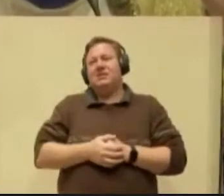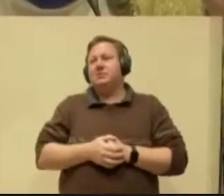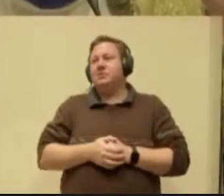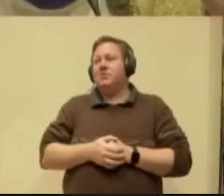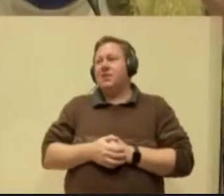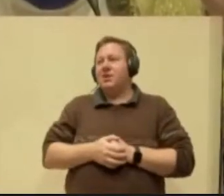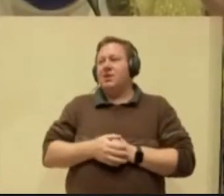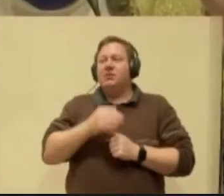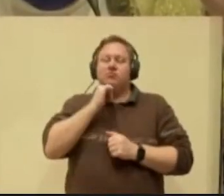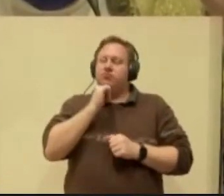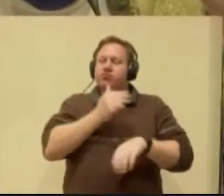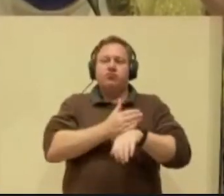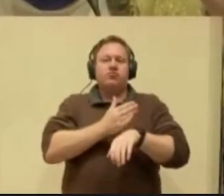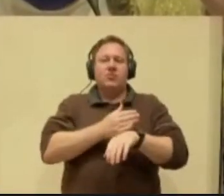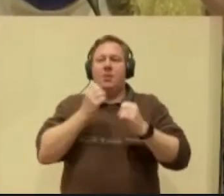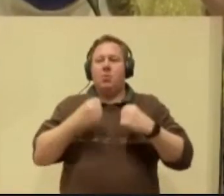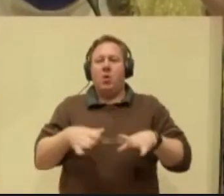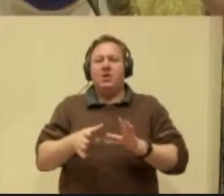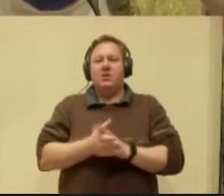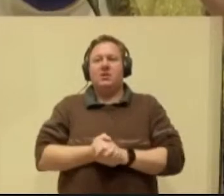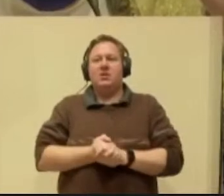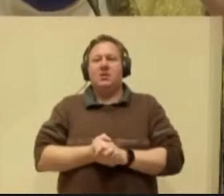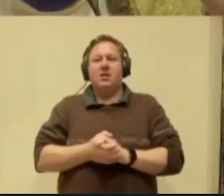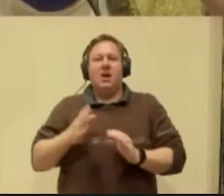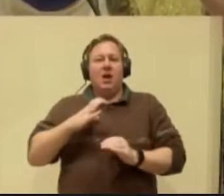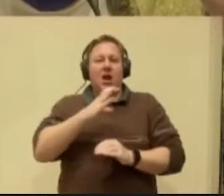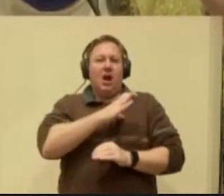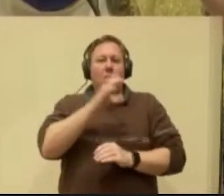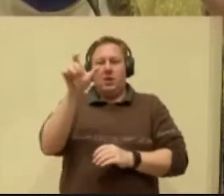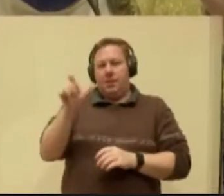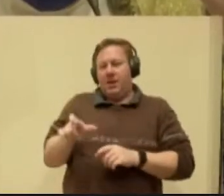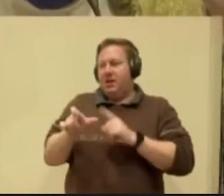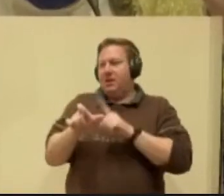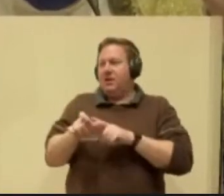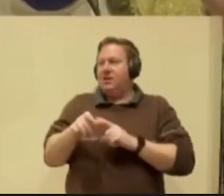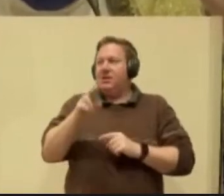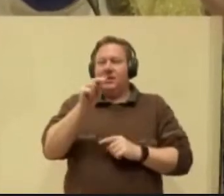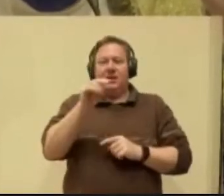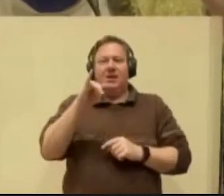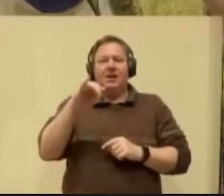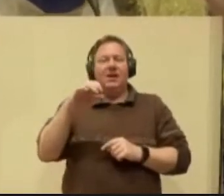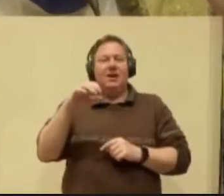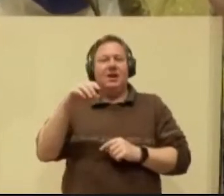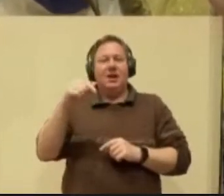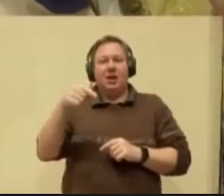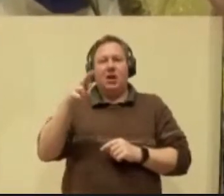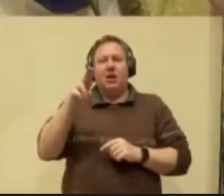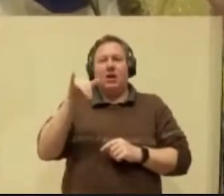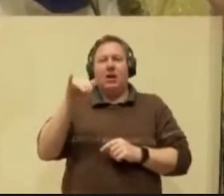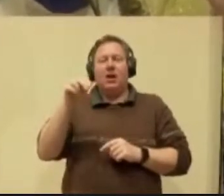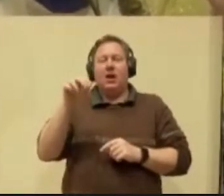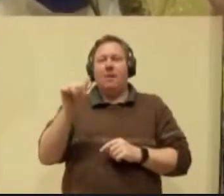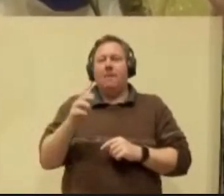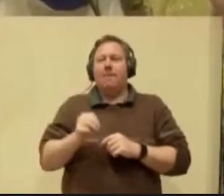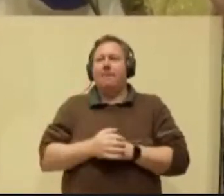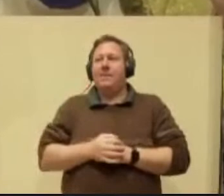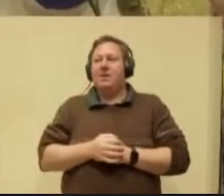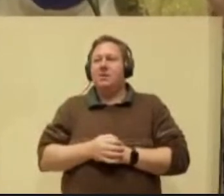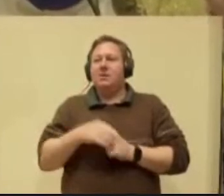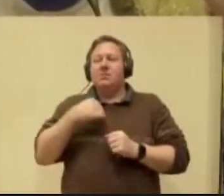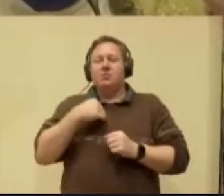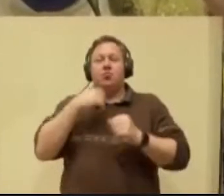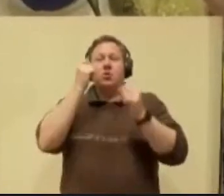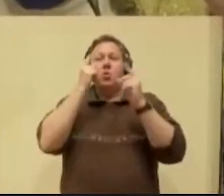uh without wasting any time counsellor nick unam the platform is yours and then i've just realized a